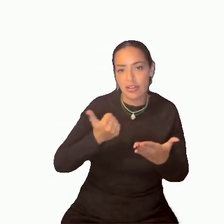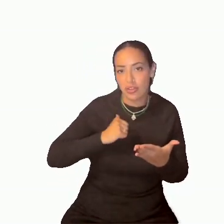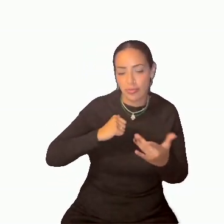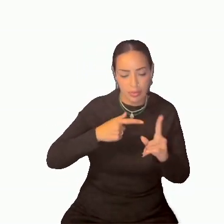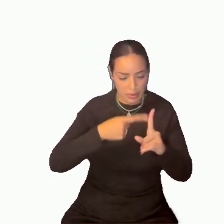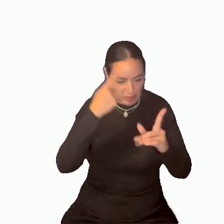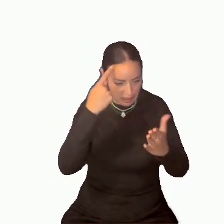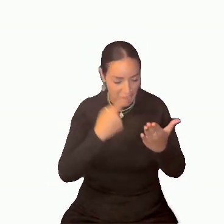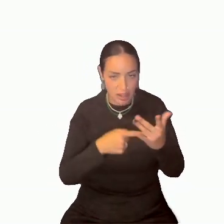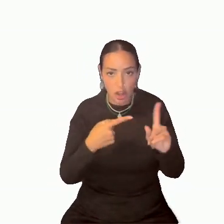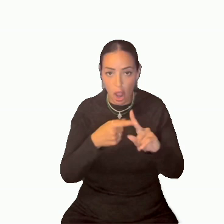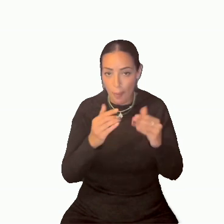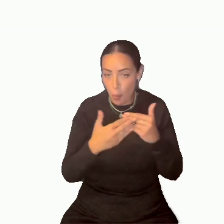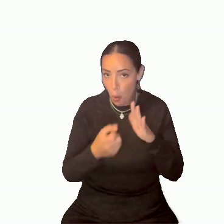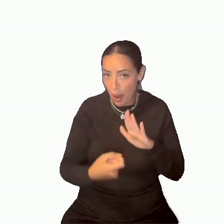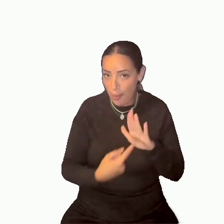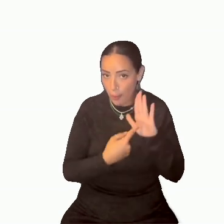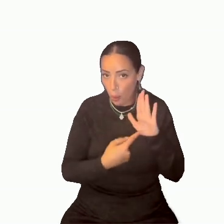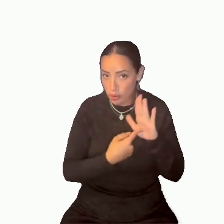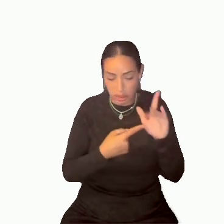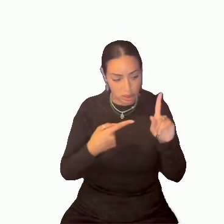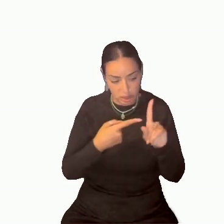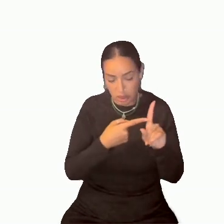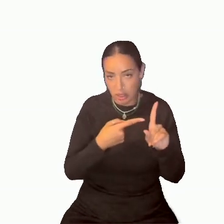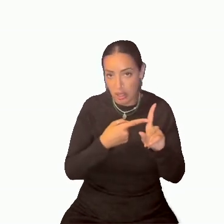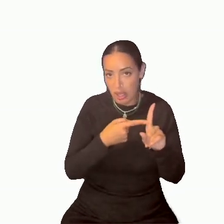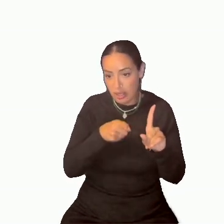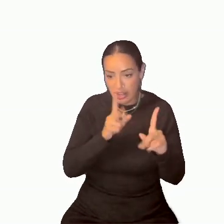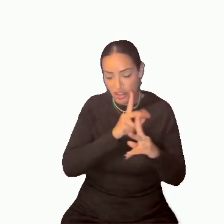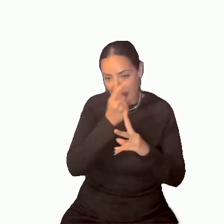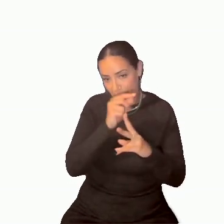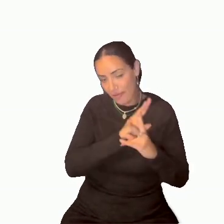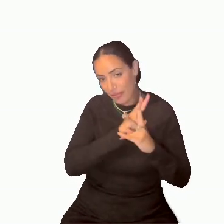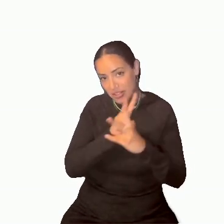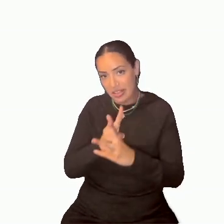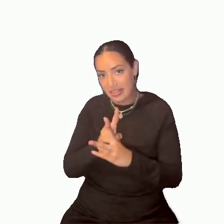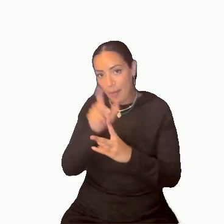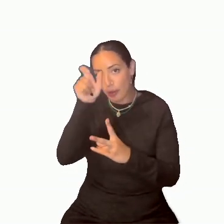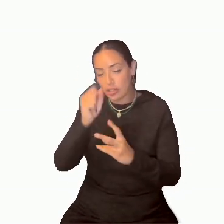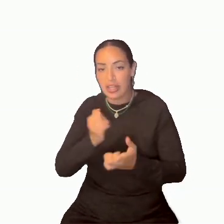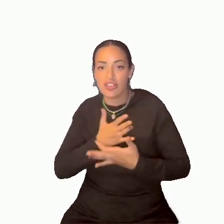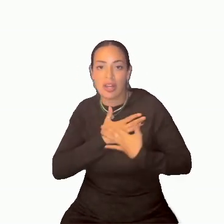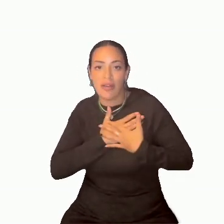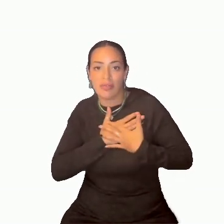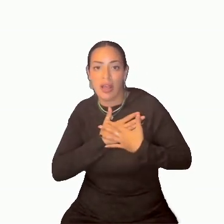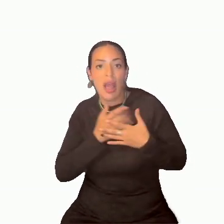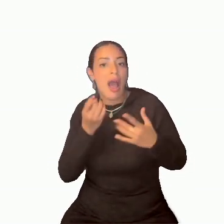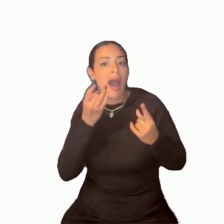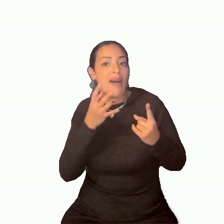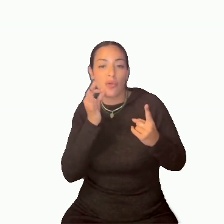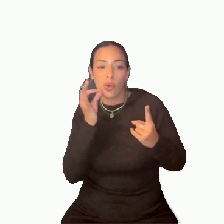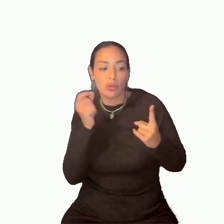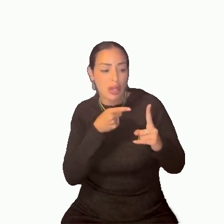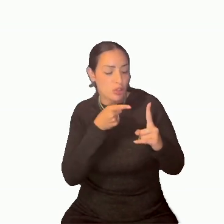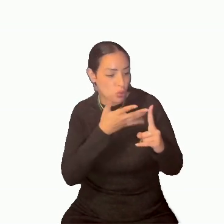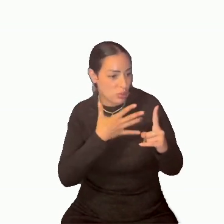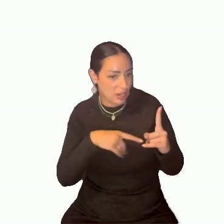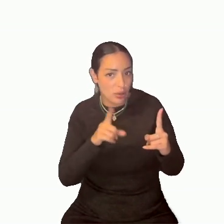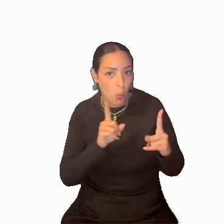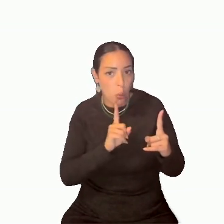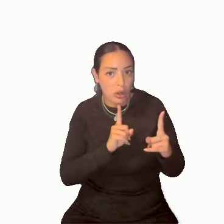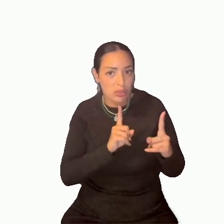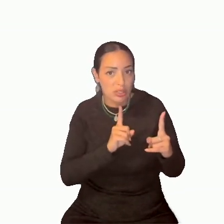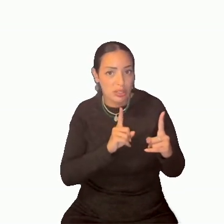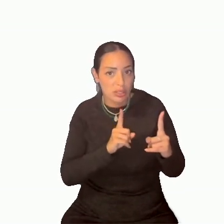see her loved one was actually more important than ensuring that her status was recognised. I quite simply forgot to ask her what she needed and